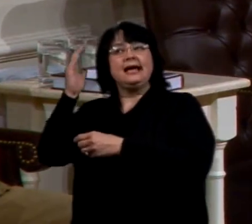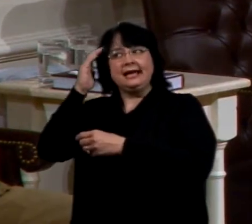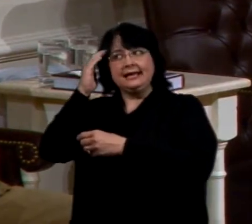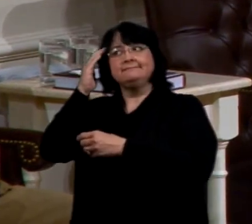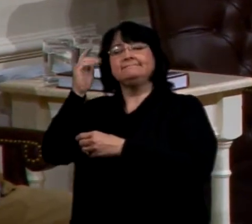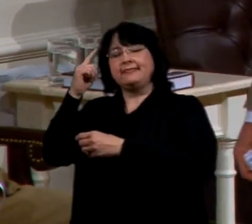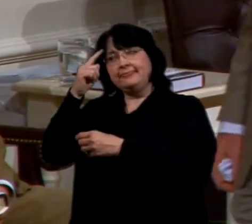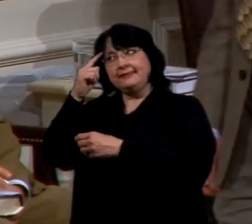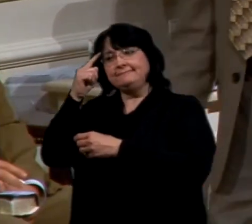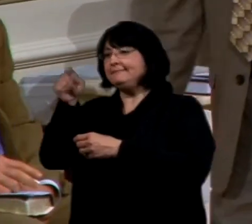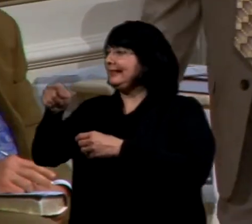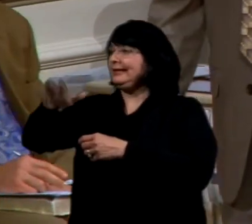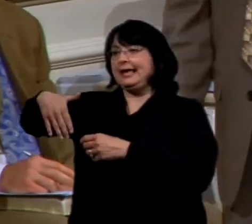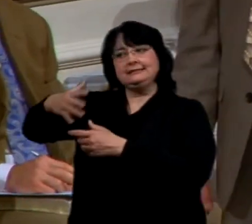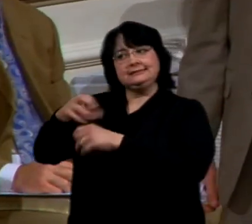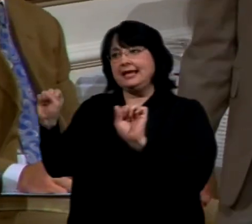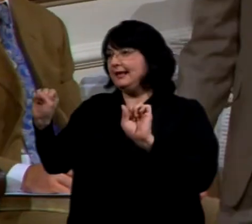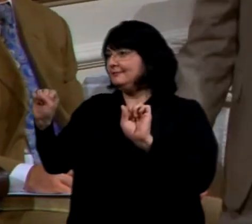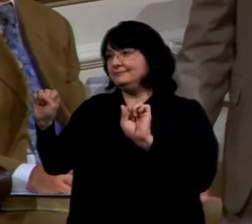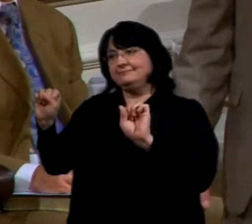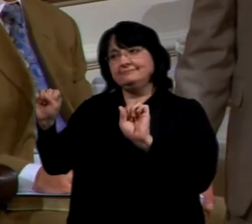thinking? Lost.